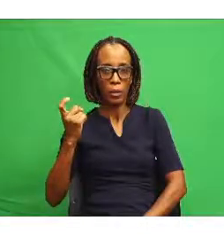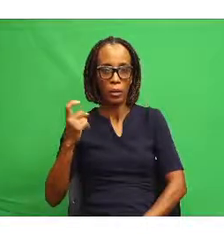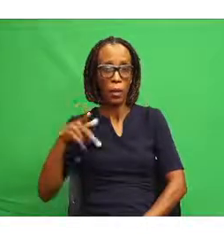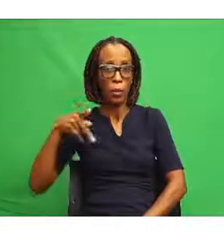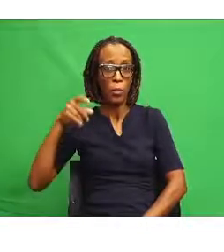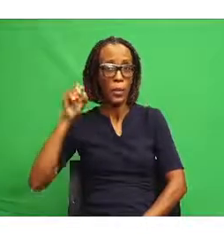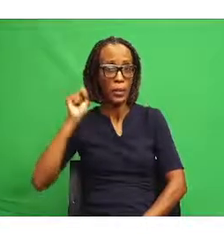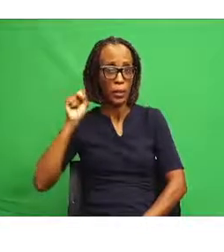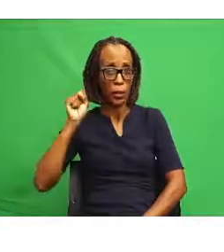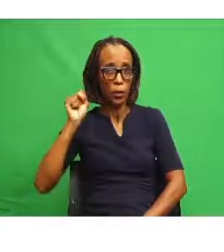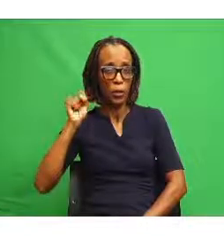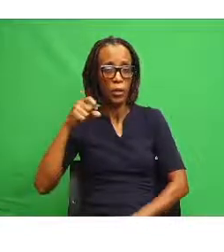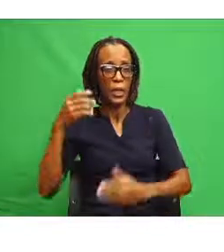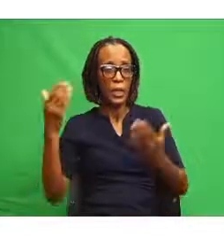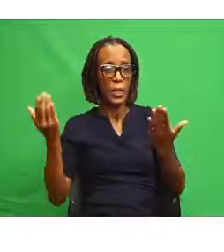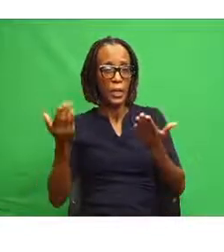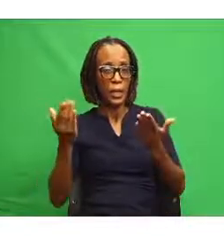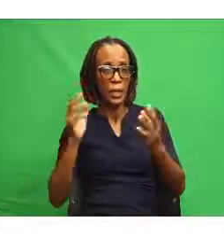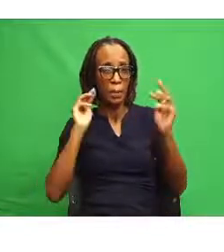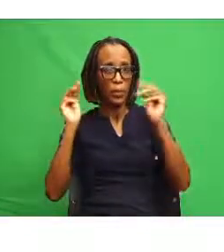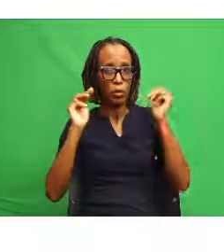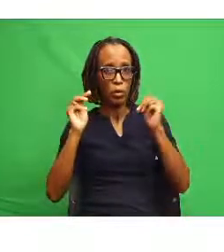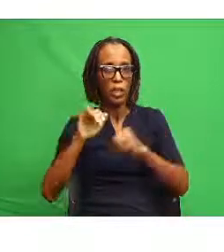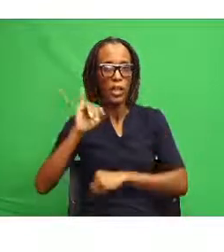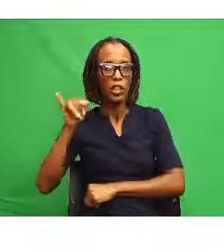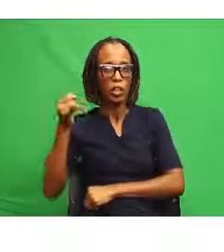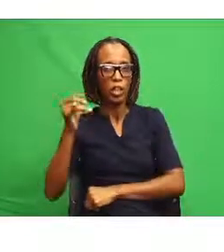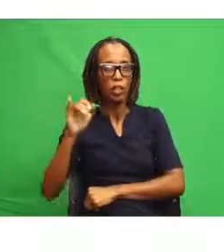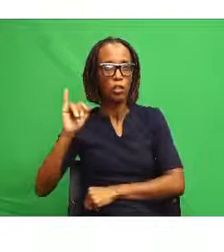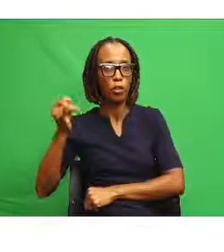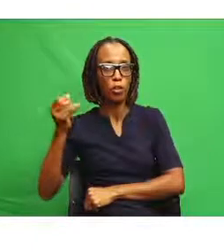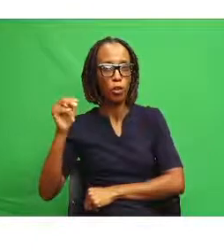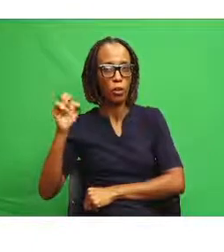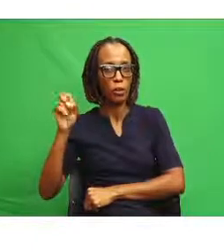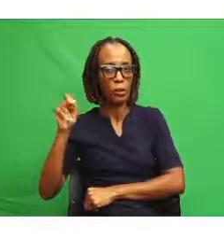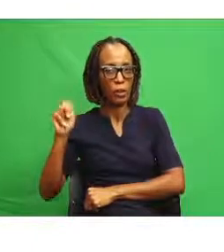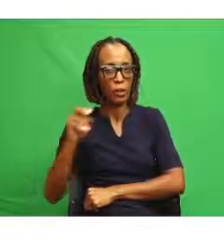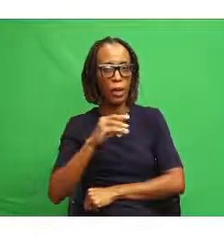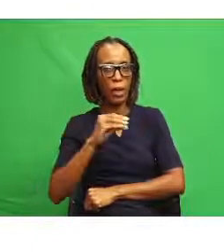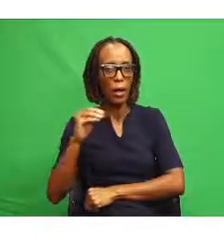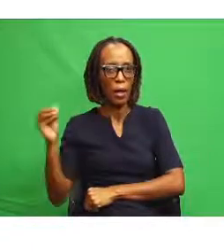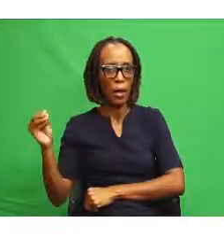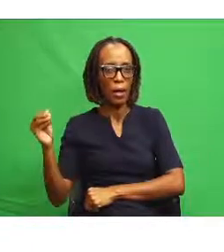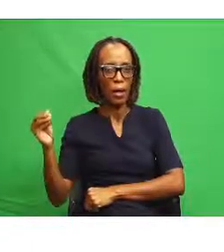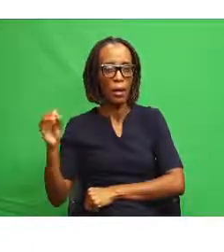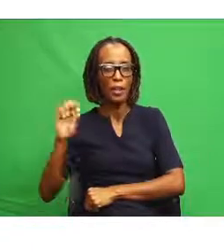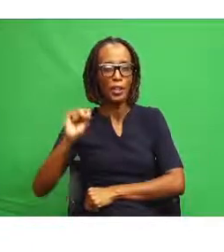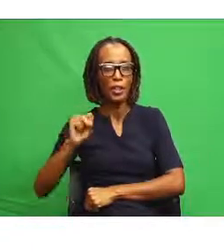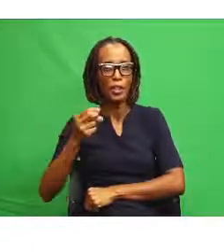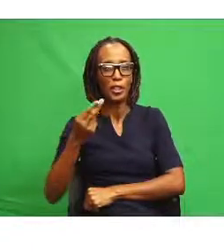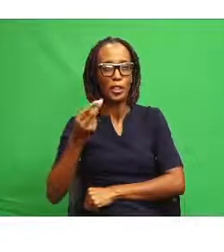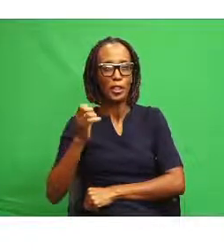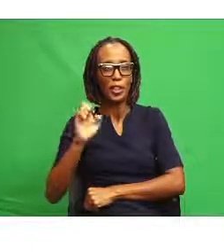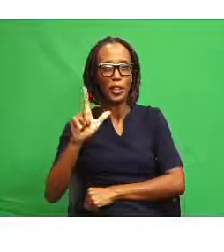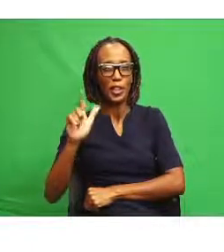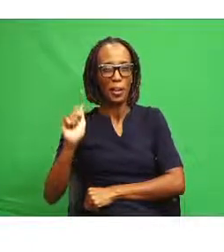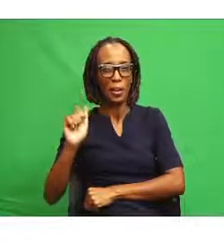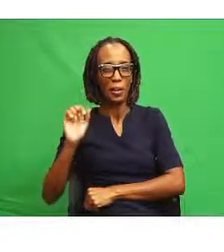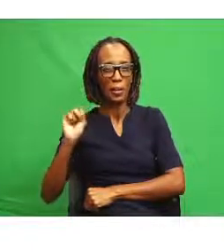at the Ministry, Mrs. Jacqueline Johnson joining us virtually, and Mrs. Sheila